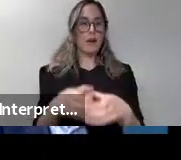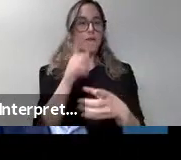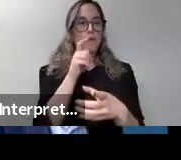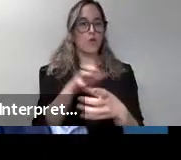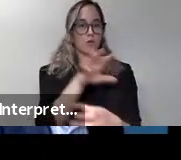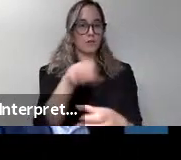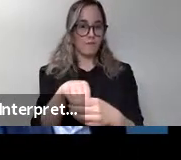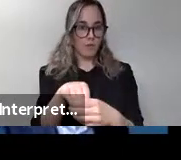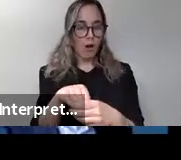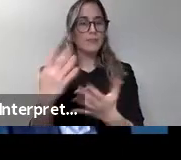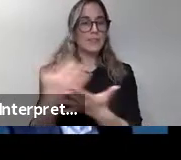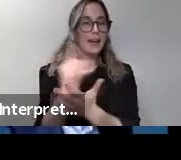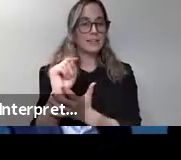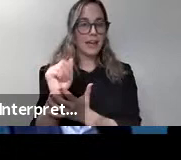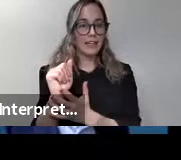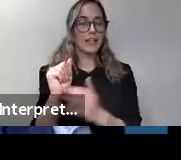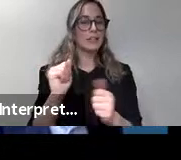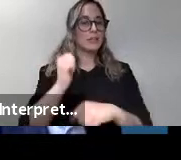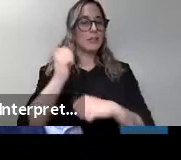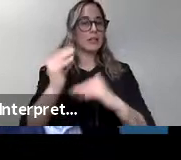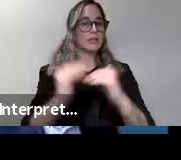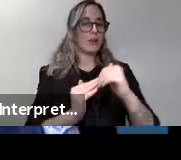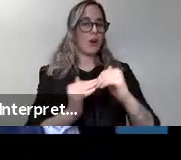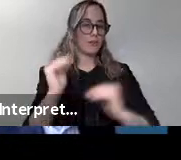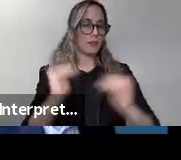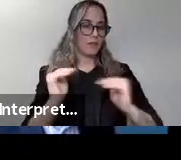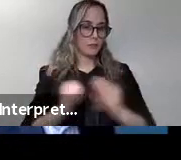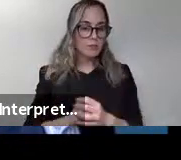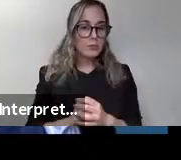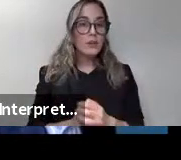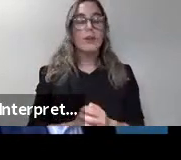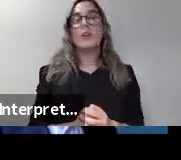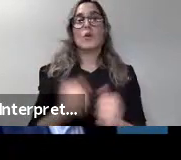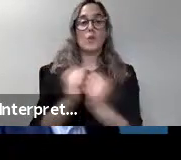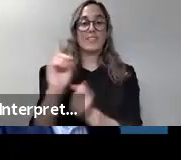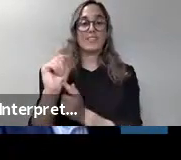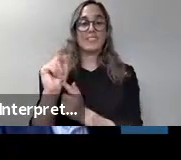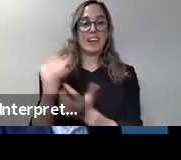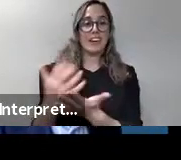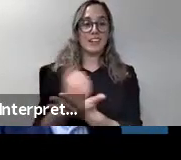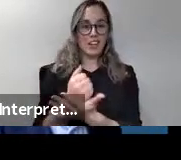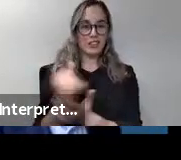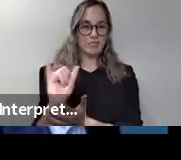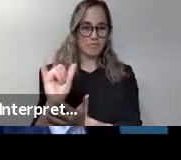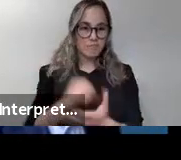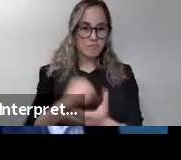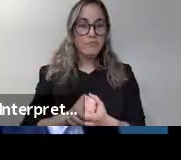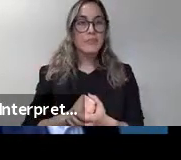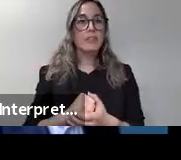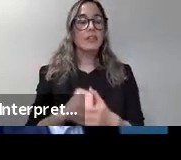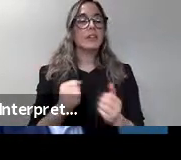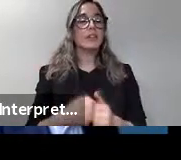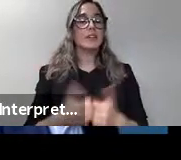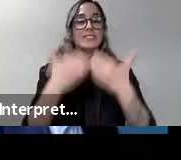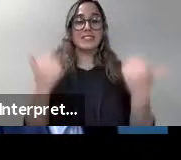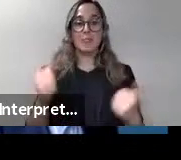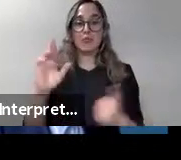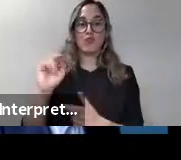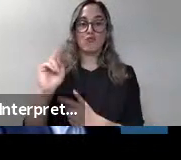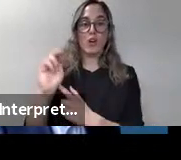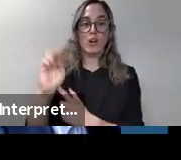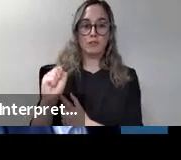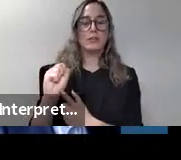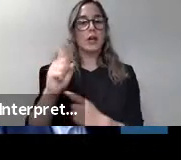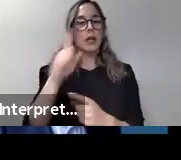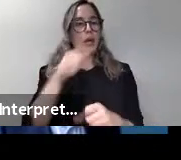levels. This time frame coincided with the survey data collection. For both sets of runs, flight operations were scaled to the appropriate